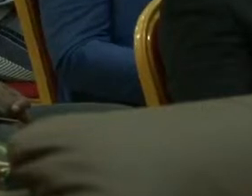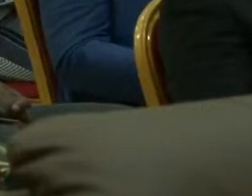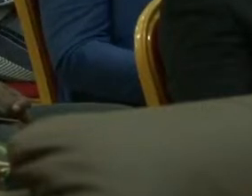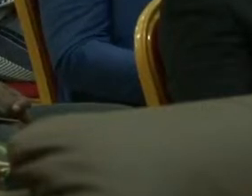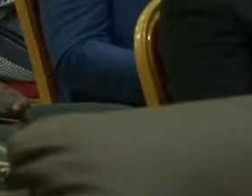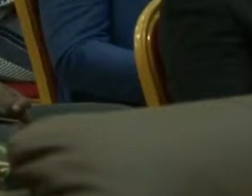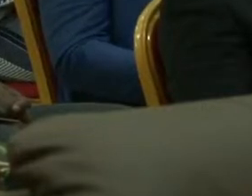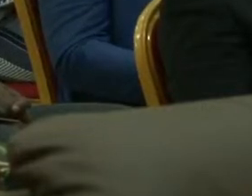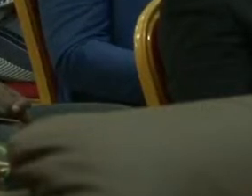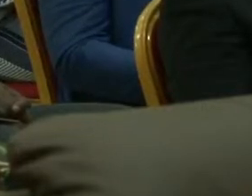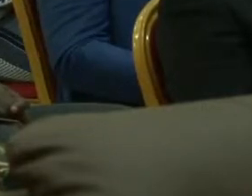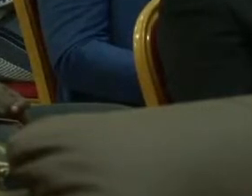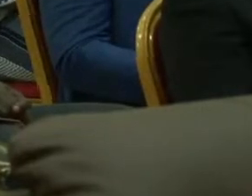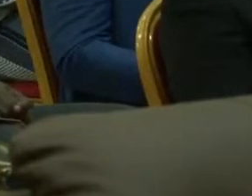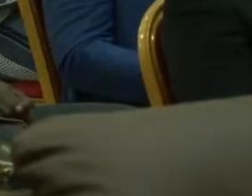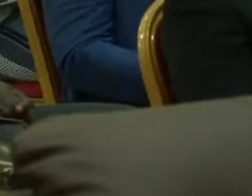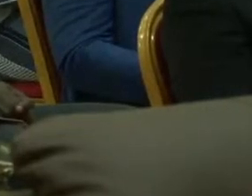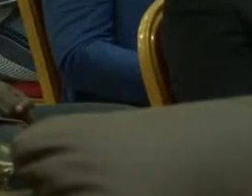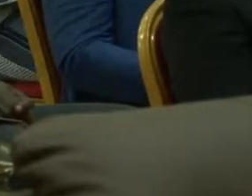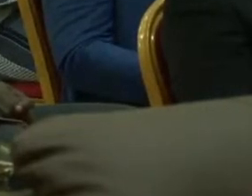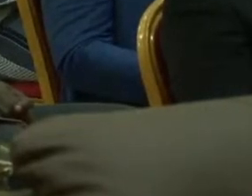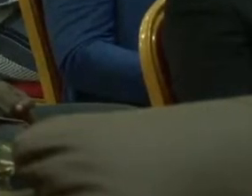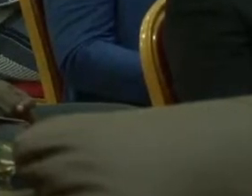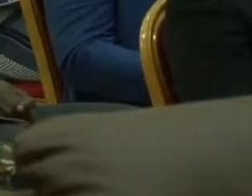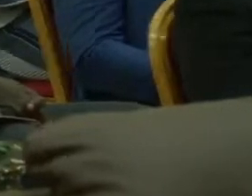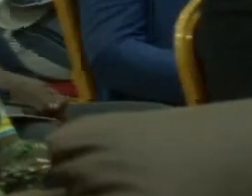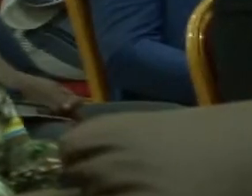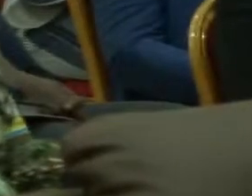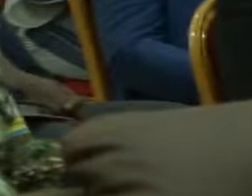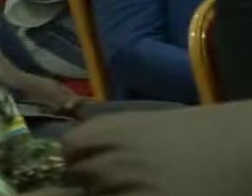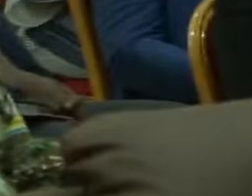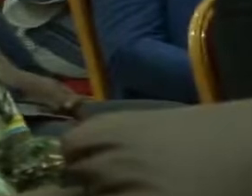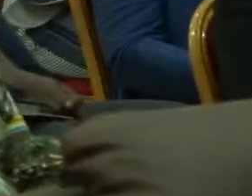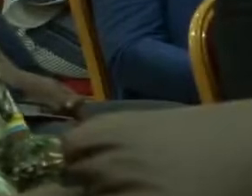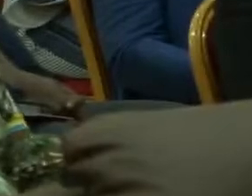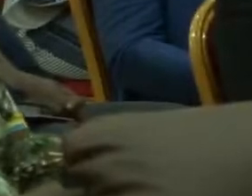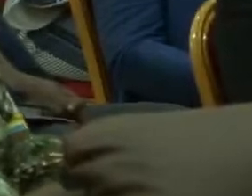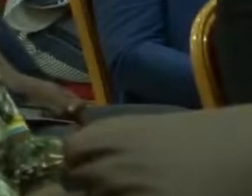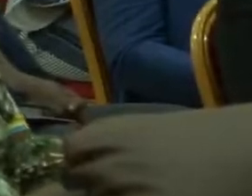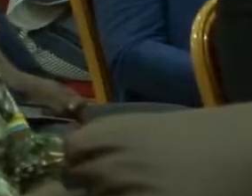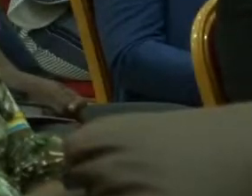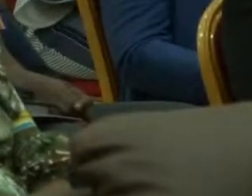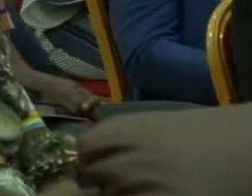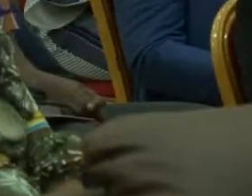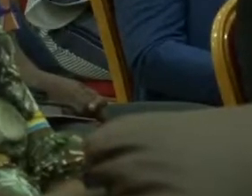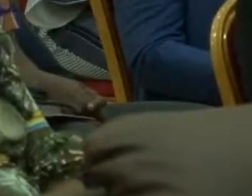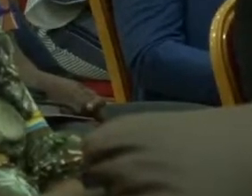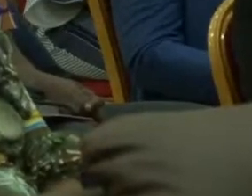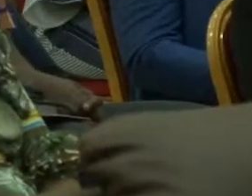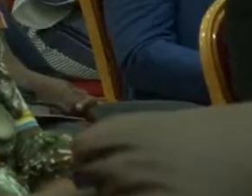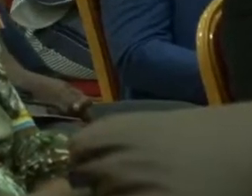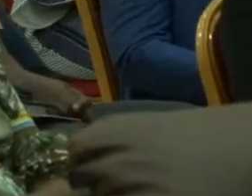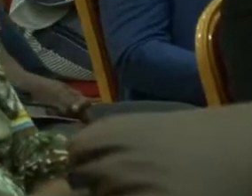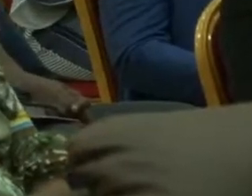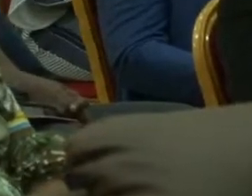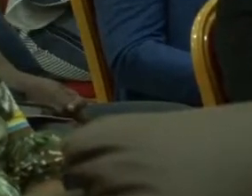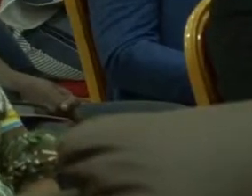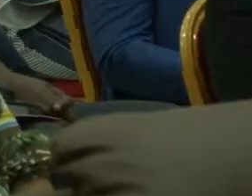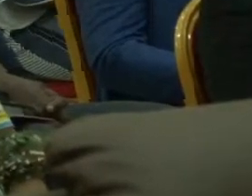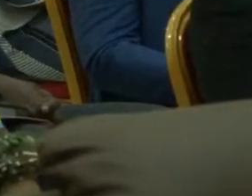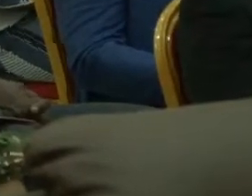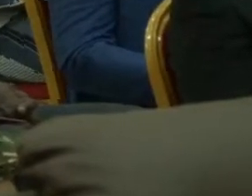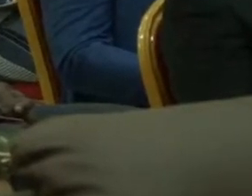www.cddghana.org. And CDD, what we stand for is inclusiveness, independence, integrity,